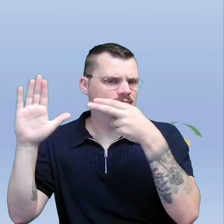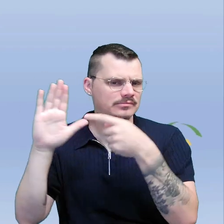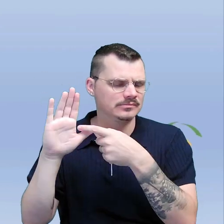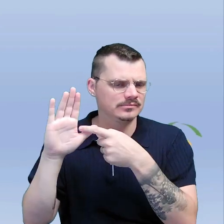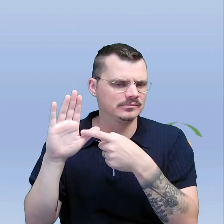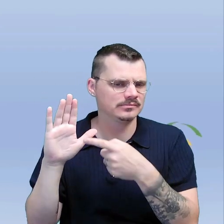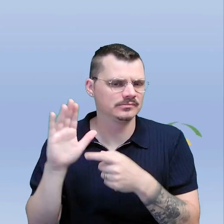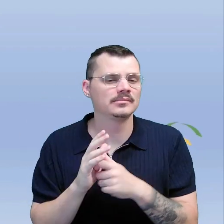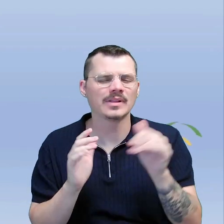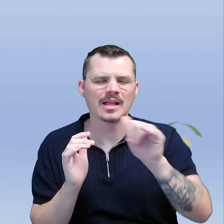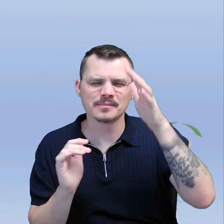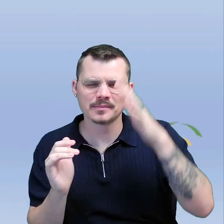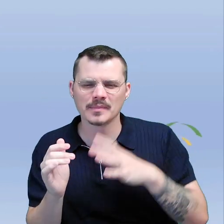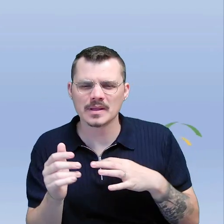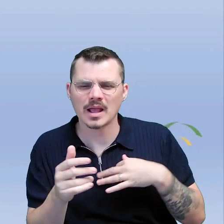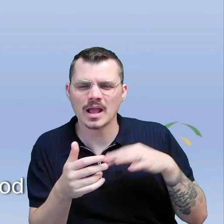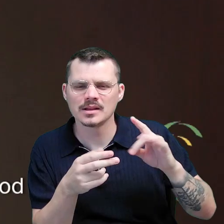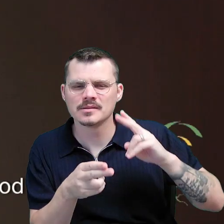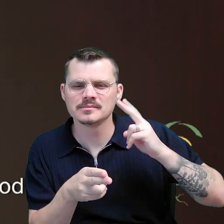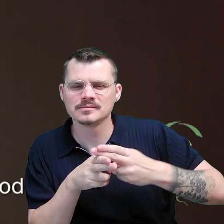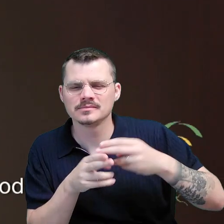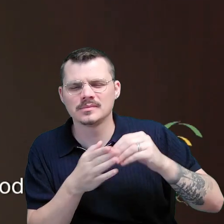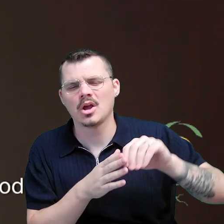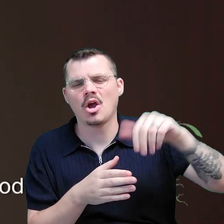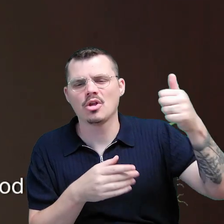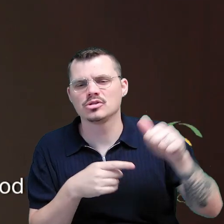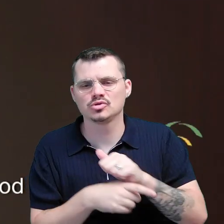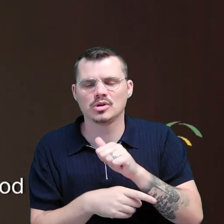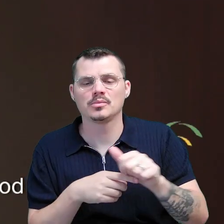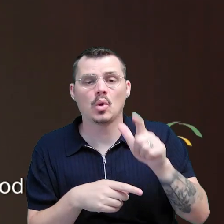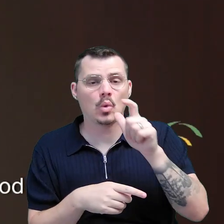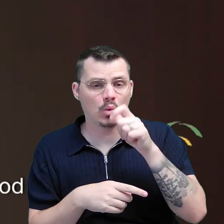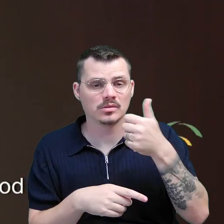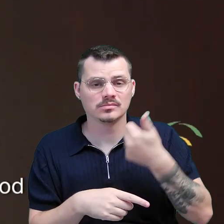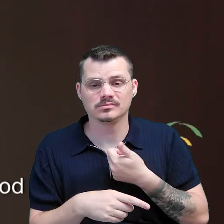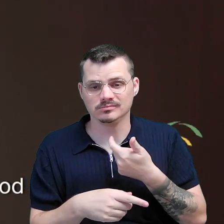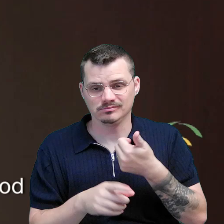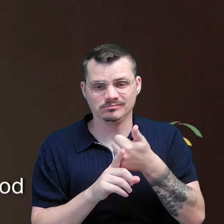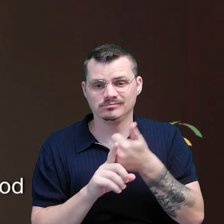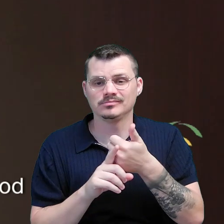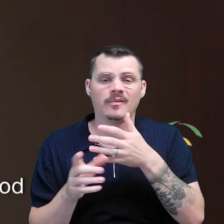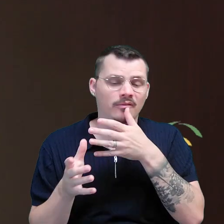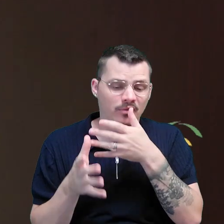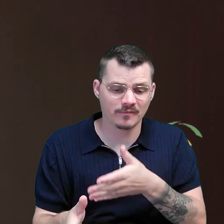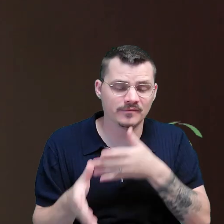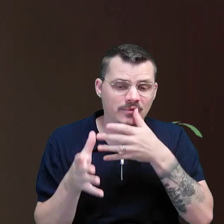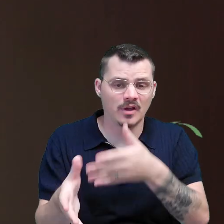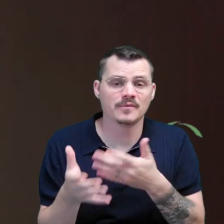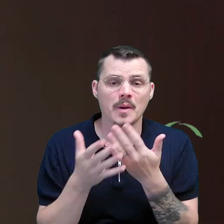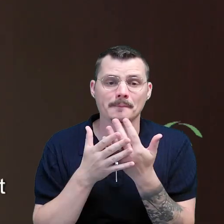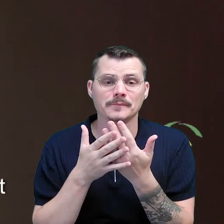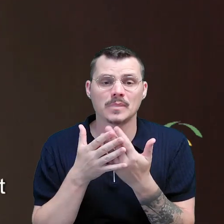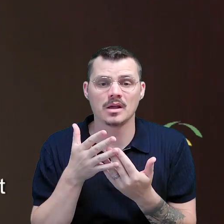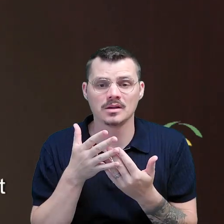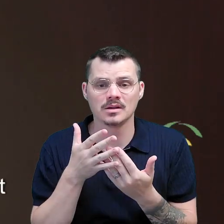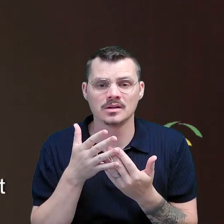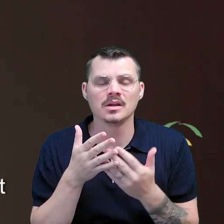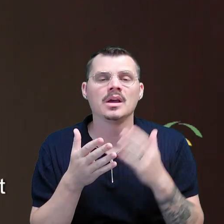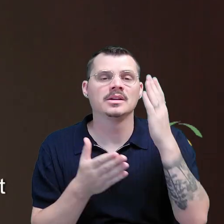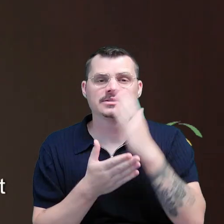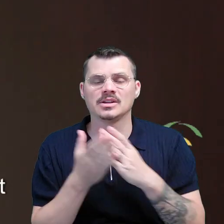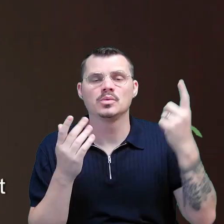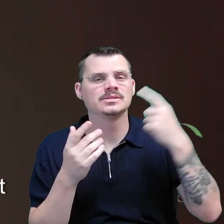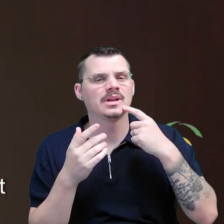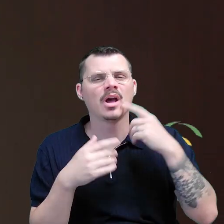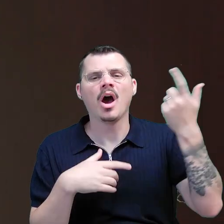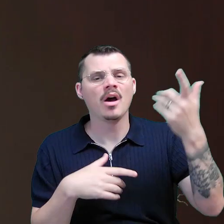a fellow that I talked about in another seminar who was vomiting blood, and somebody tried to